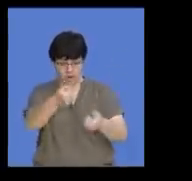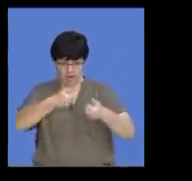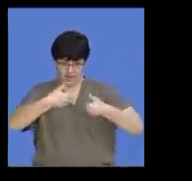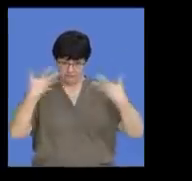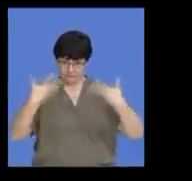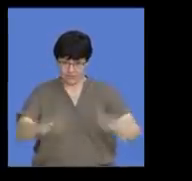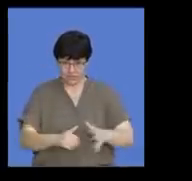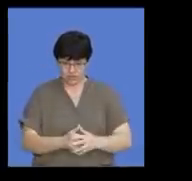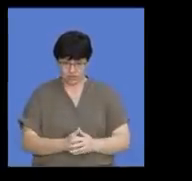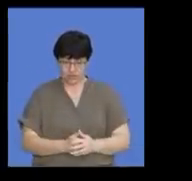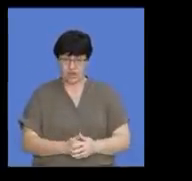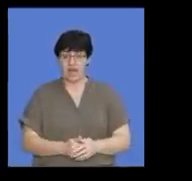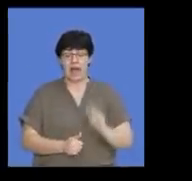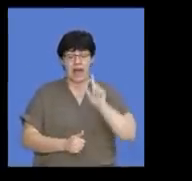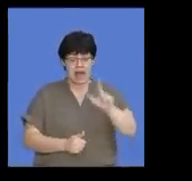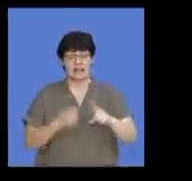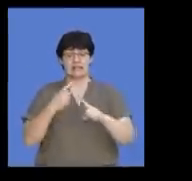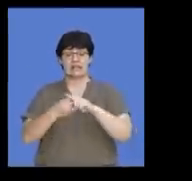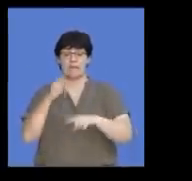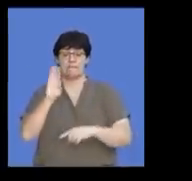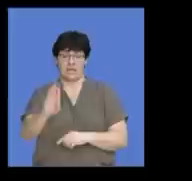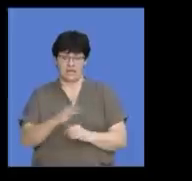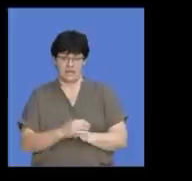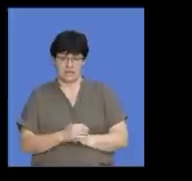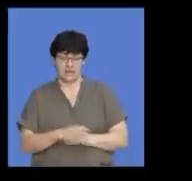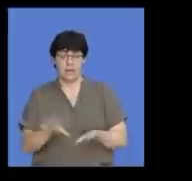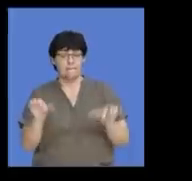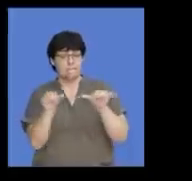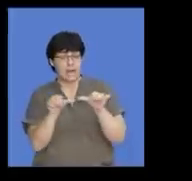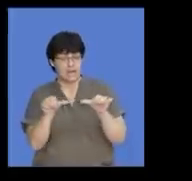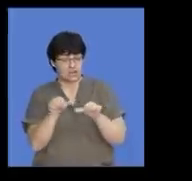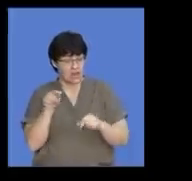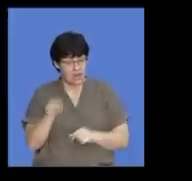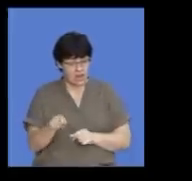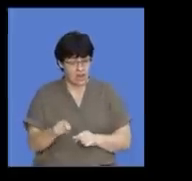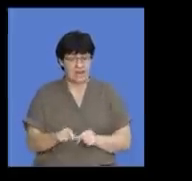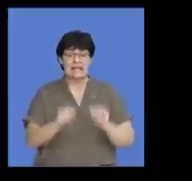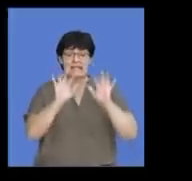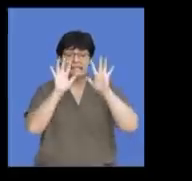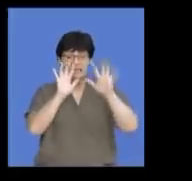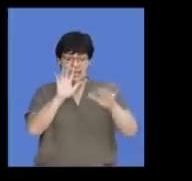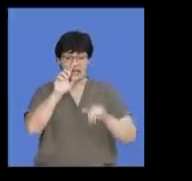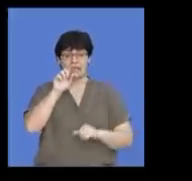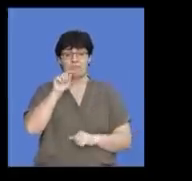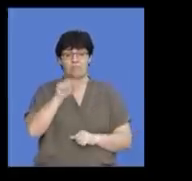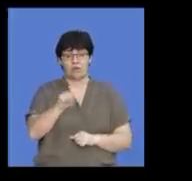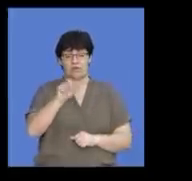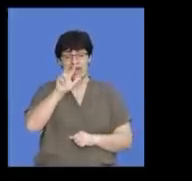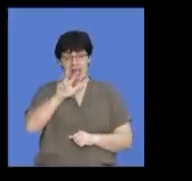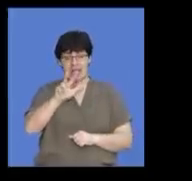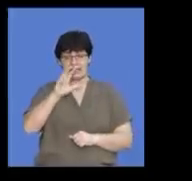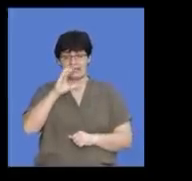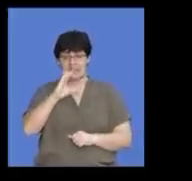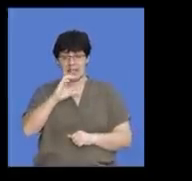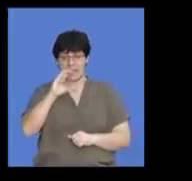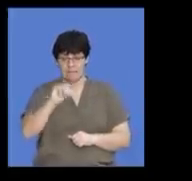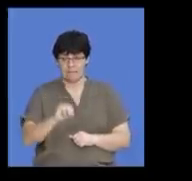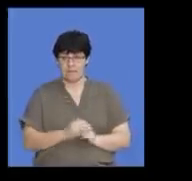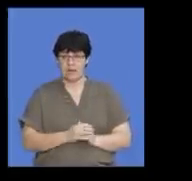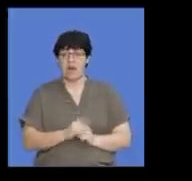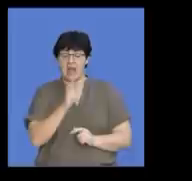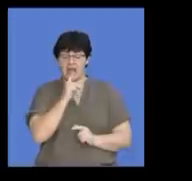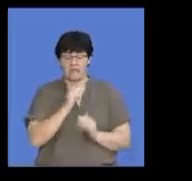given, length times breadth. When I measured the length, 10.8 centimeters. When I measured the